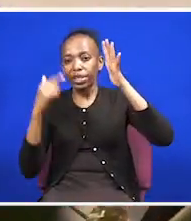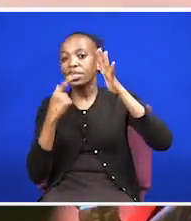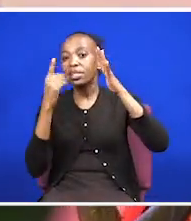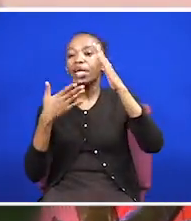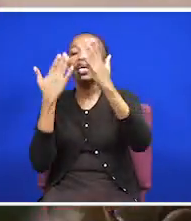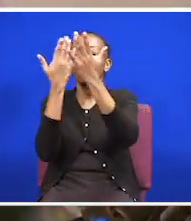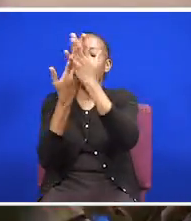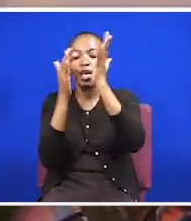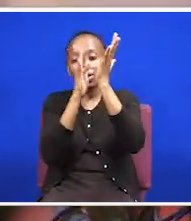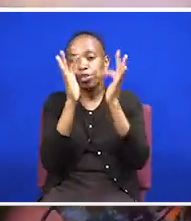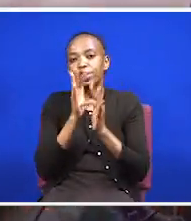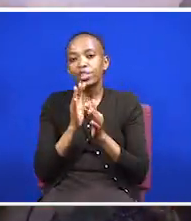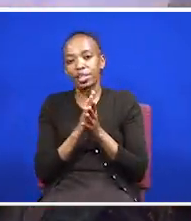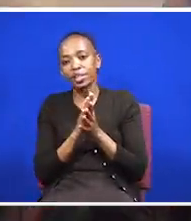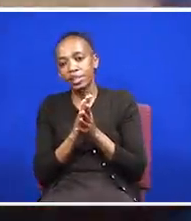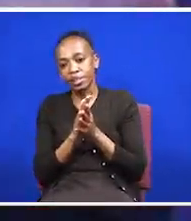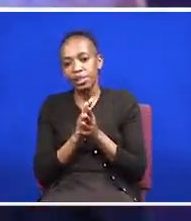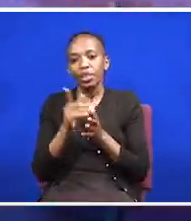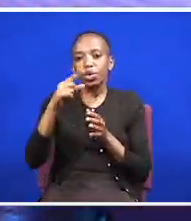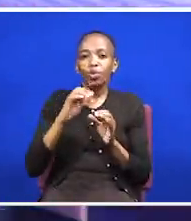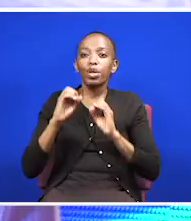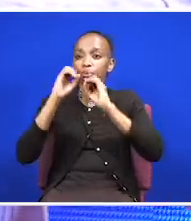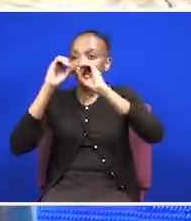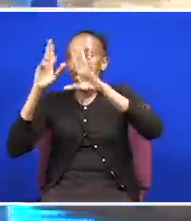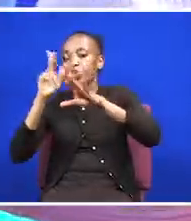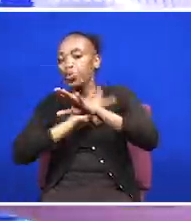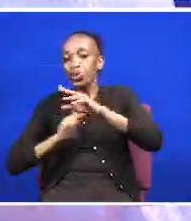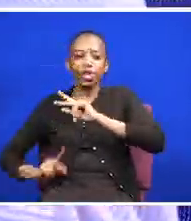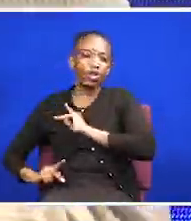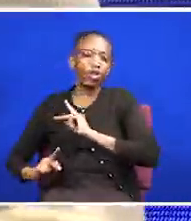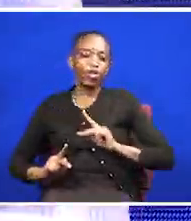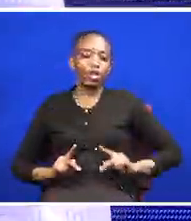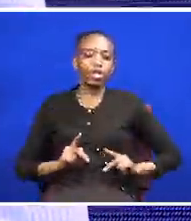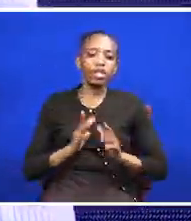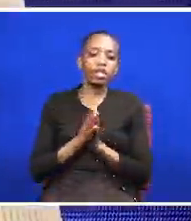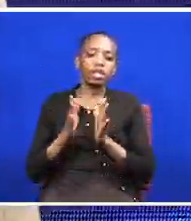sema asante Yesu. Tunakubaliki mfalme wa falme.